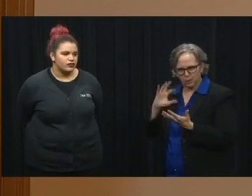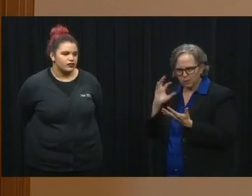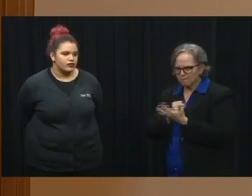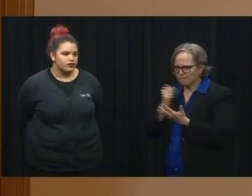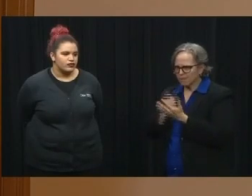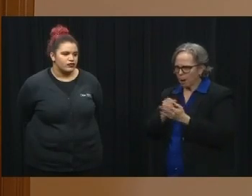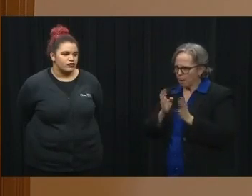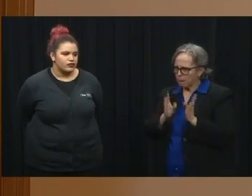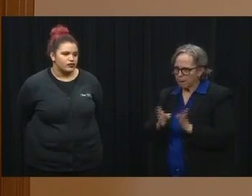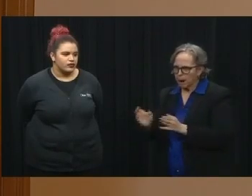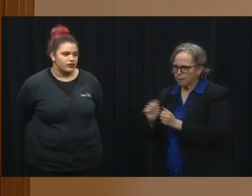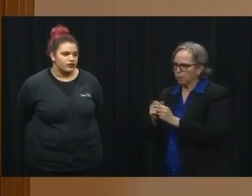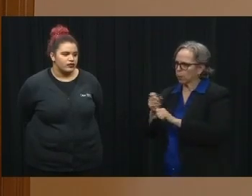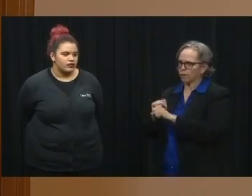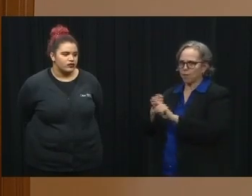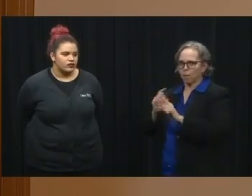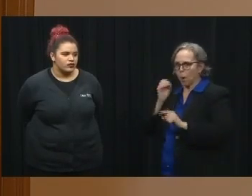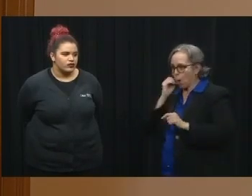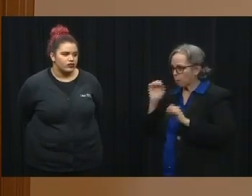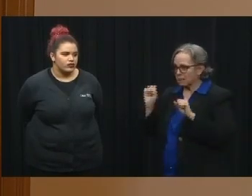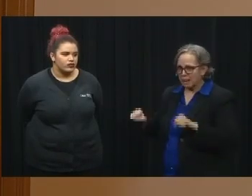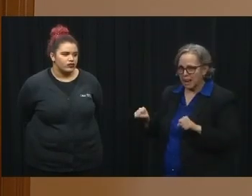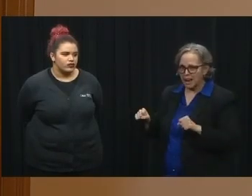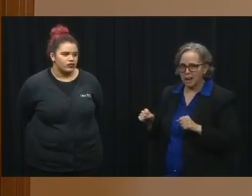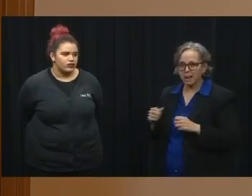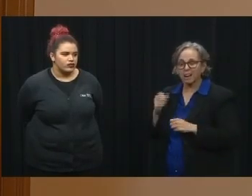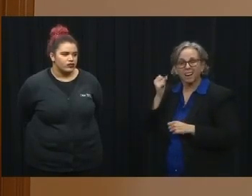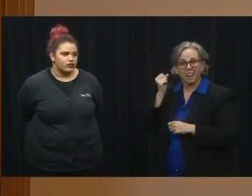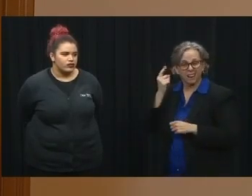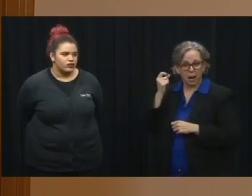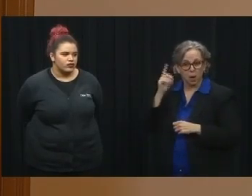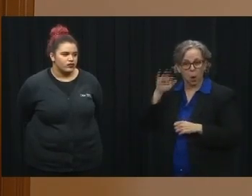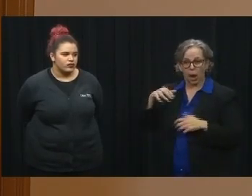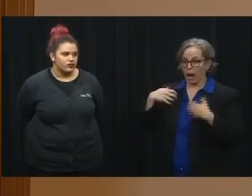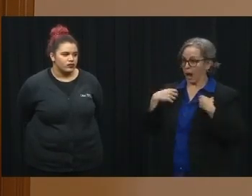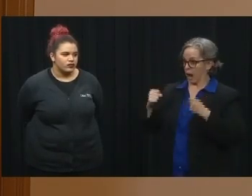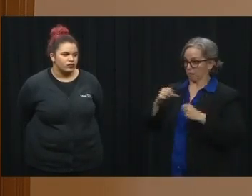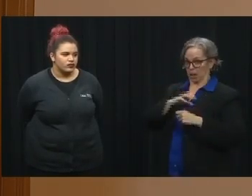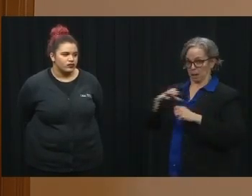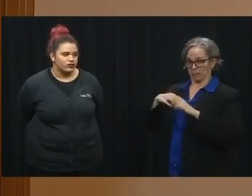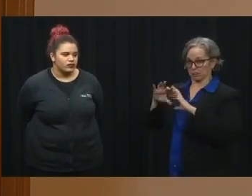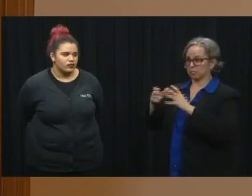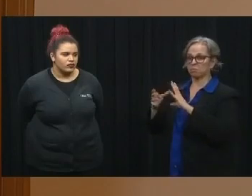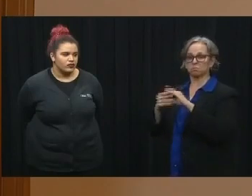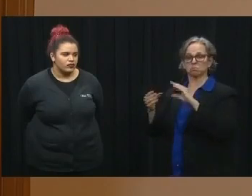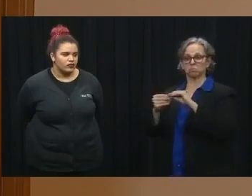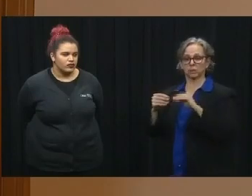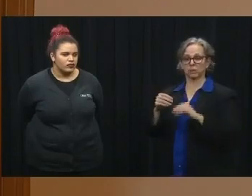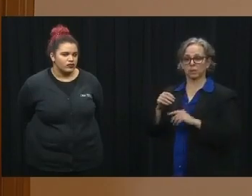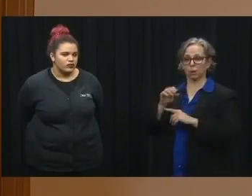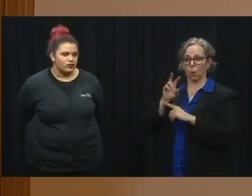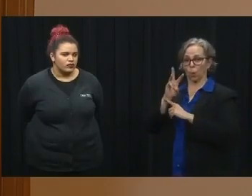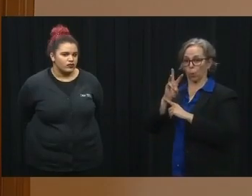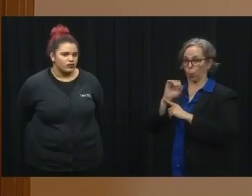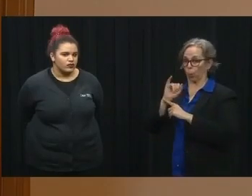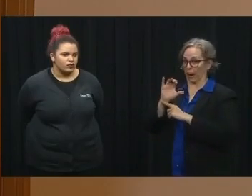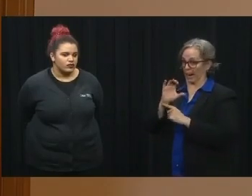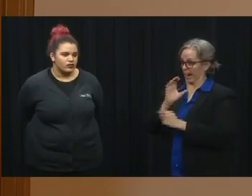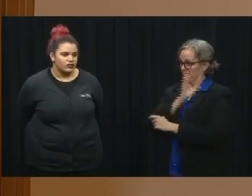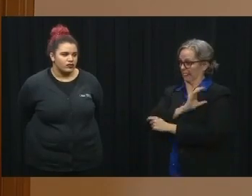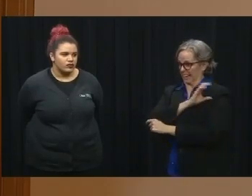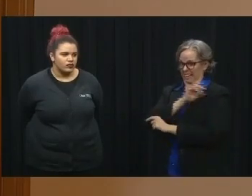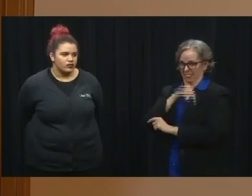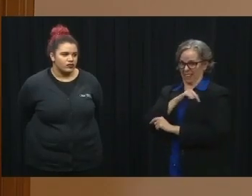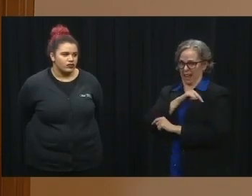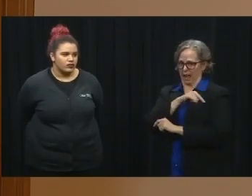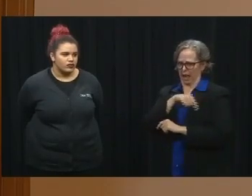home are working from home. I know the health commissioner talked that the WIC clinic has gone to curbside food. That's the one remaining service